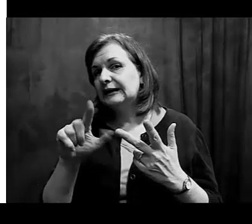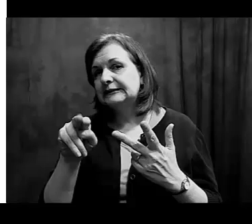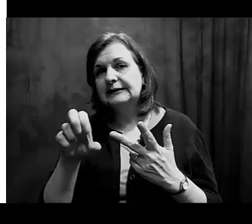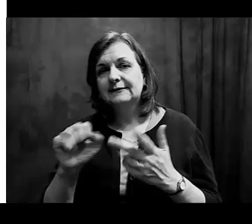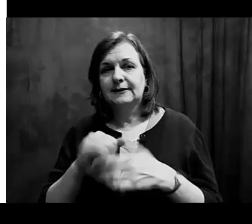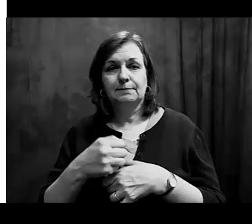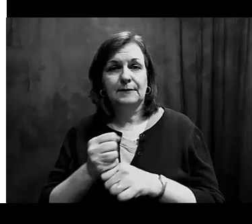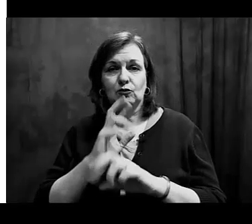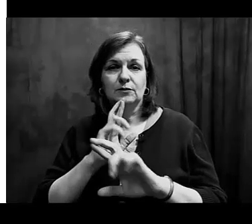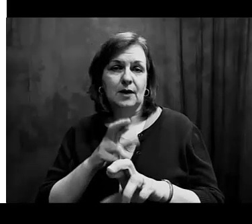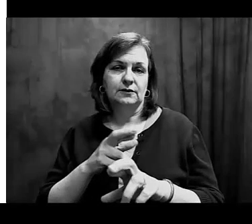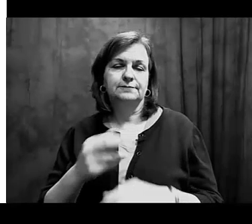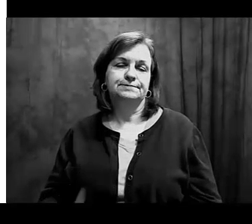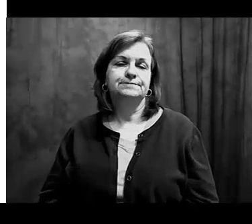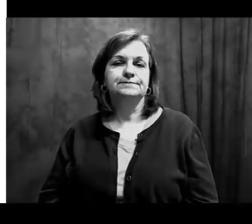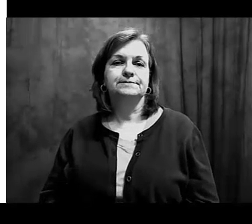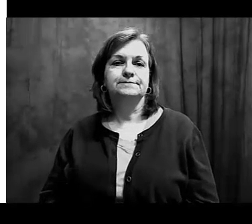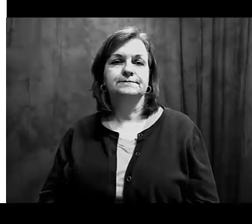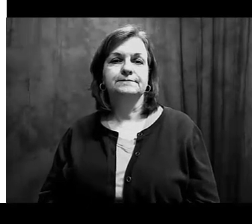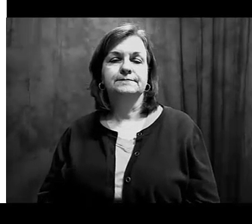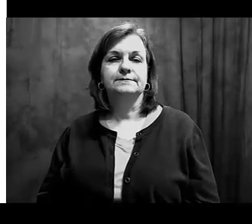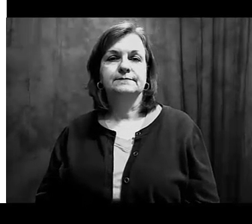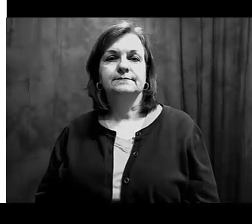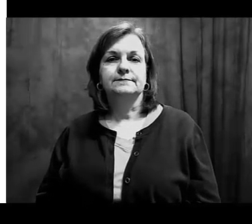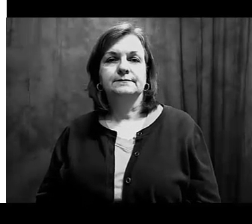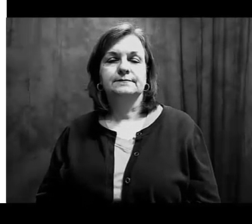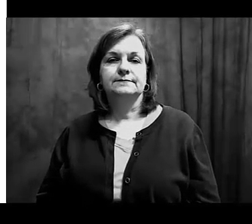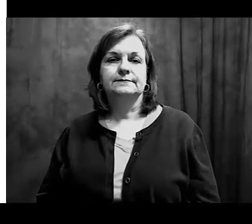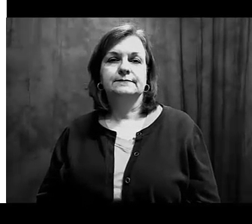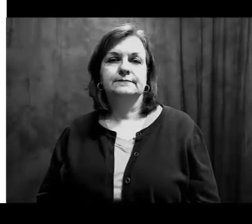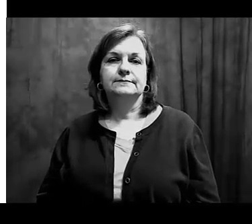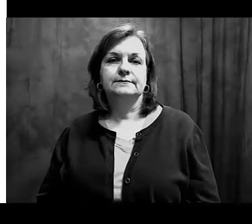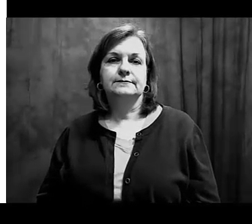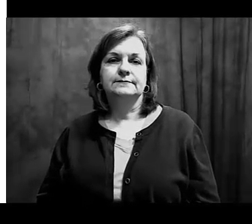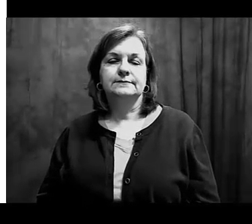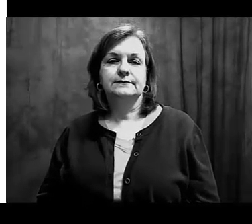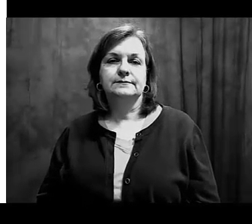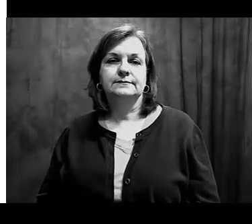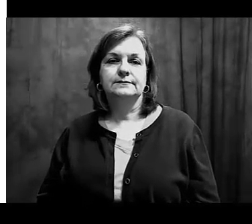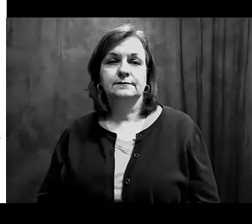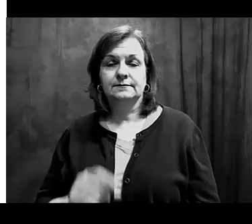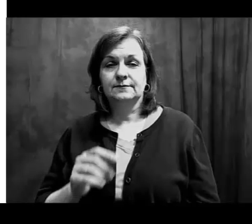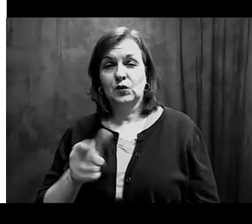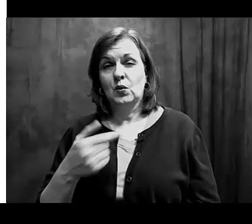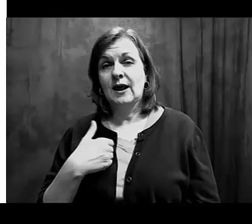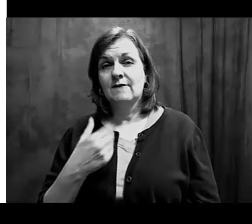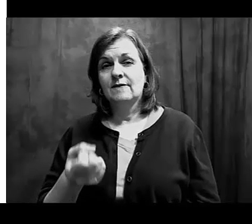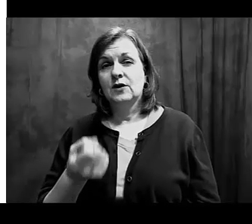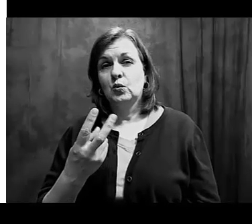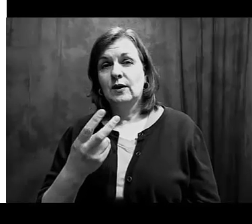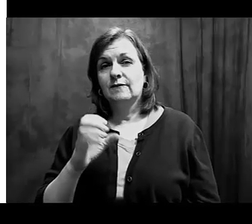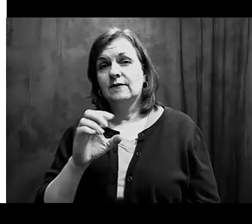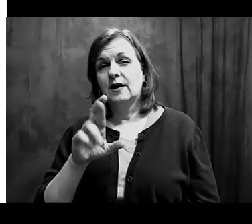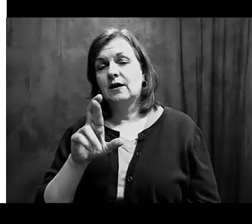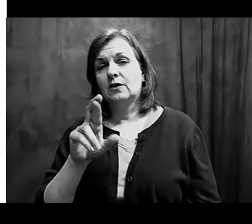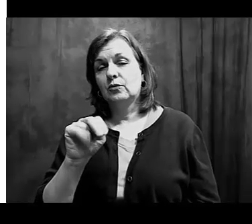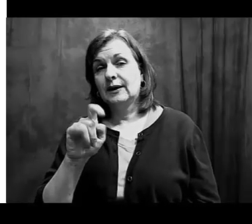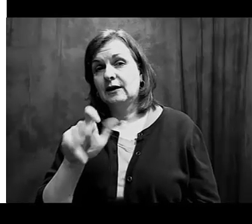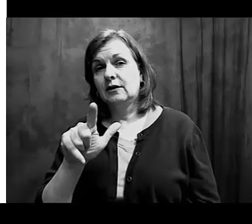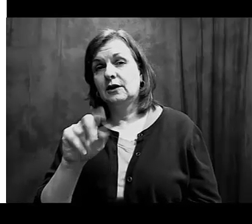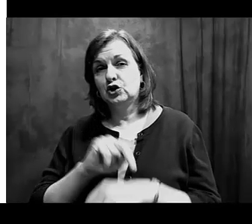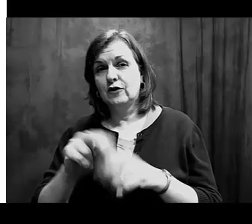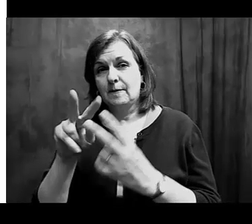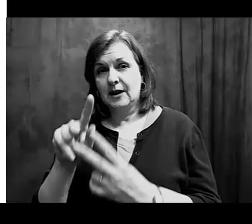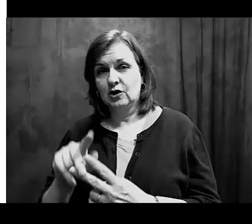and sending out some sort of response, whether that be to skeletal muscle here, blood vessels,